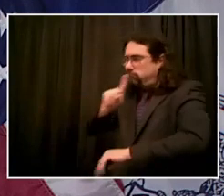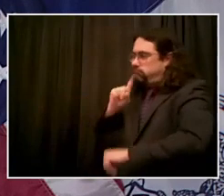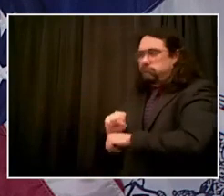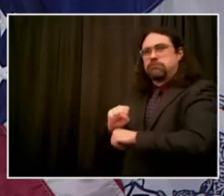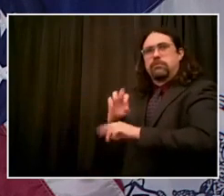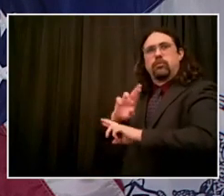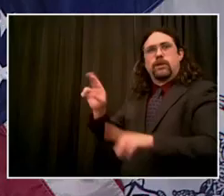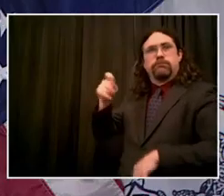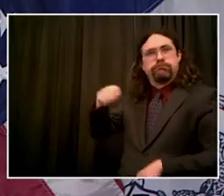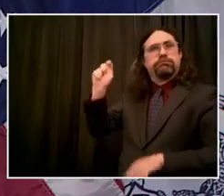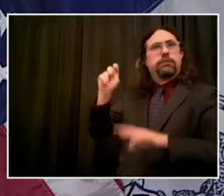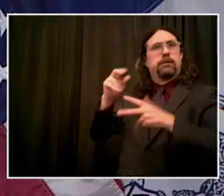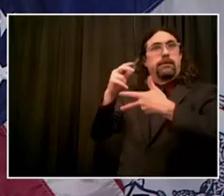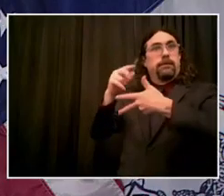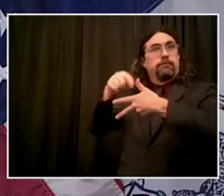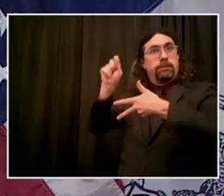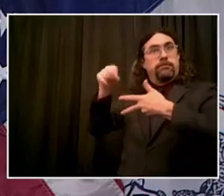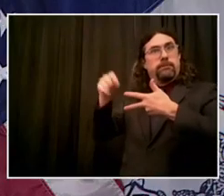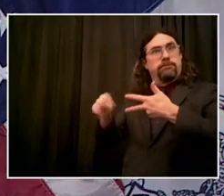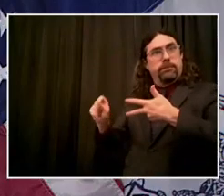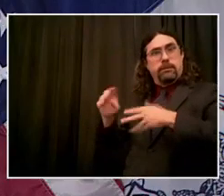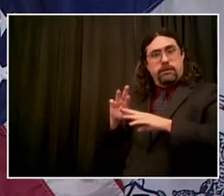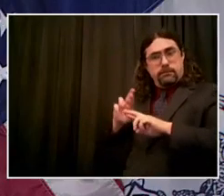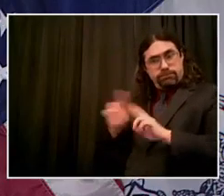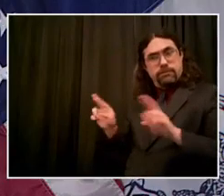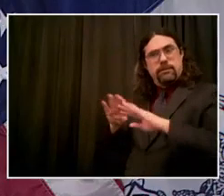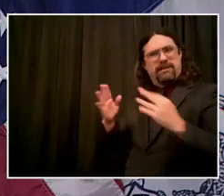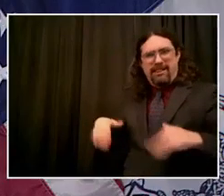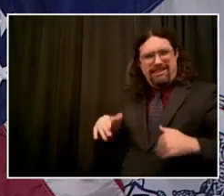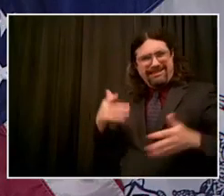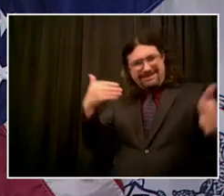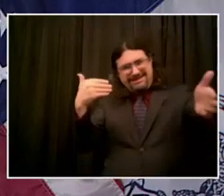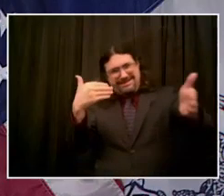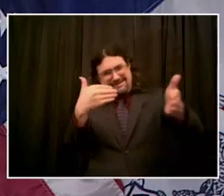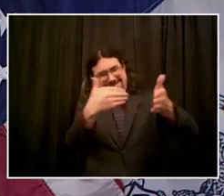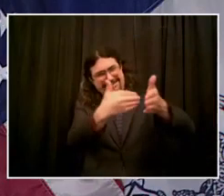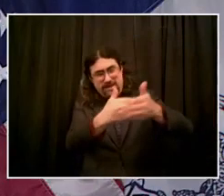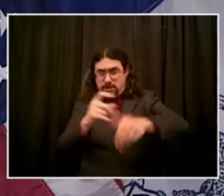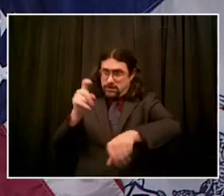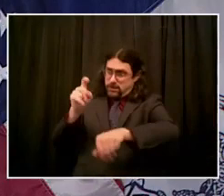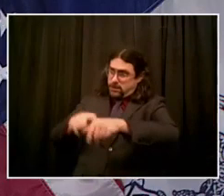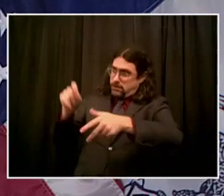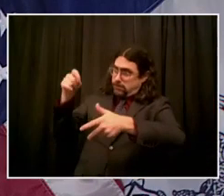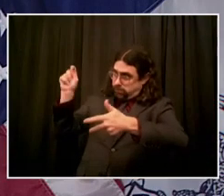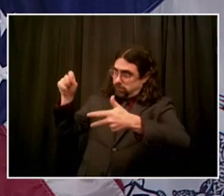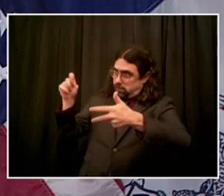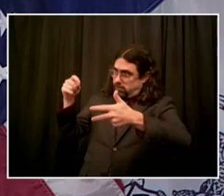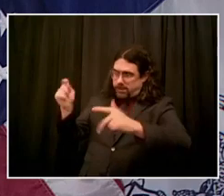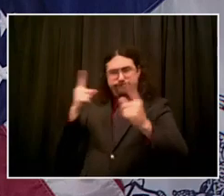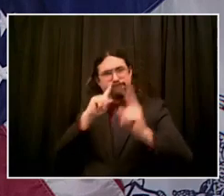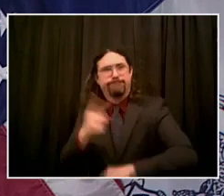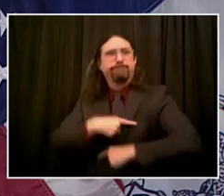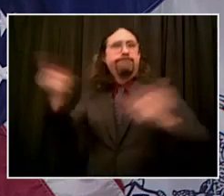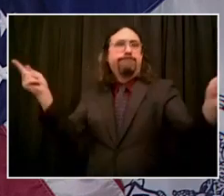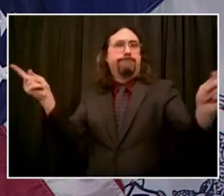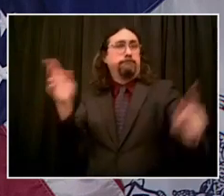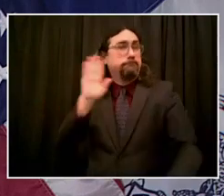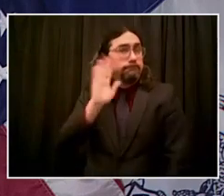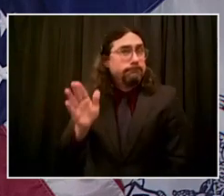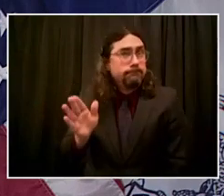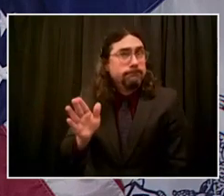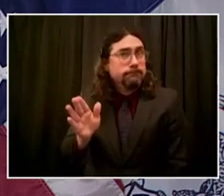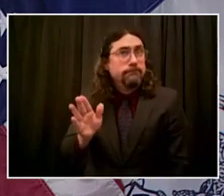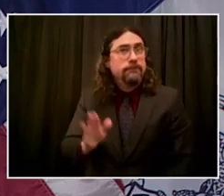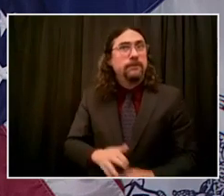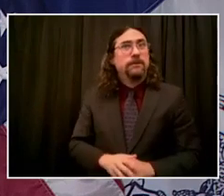point, and they'll get notice. And then the minute they get notice, they'll get up and running as soon as they're ready thereafter. I think people are going to be able to